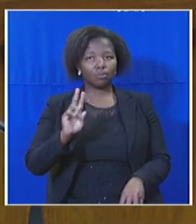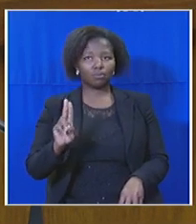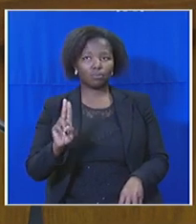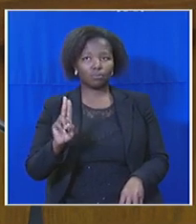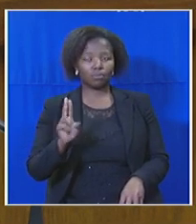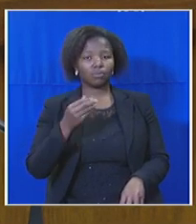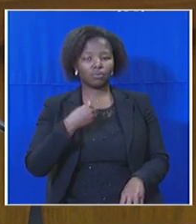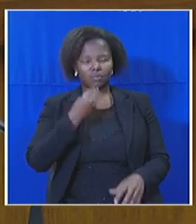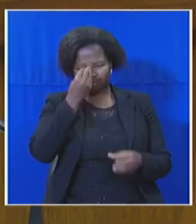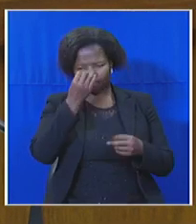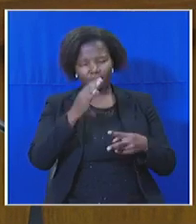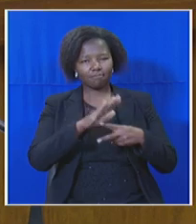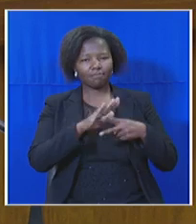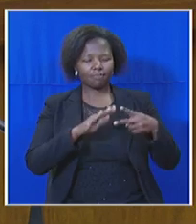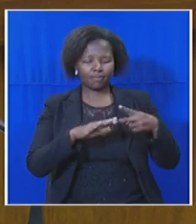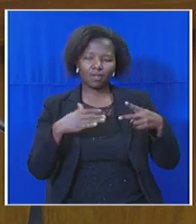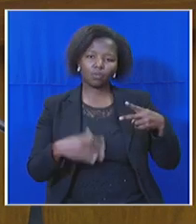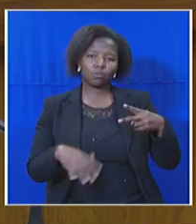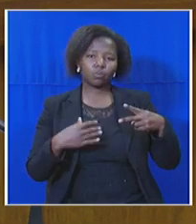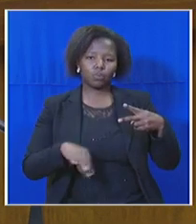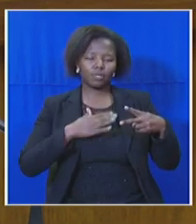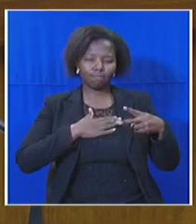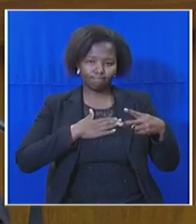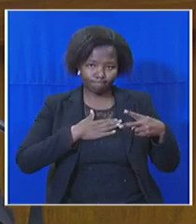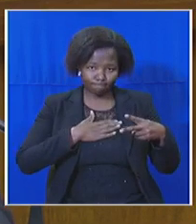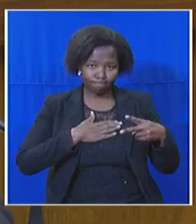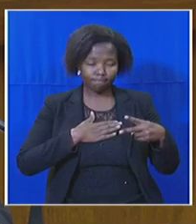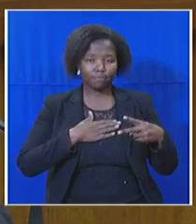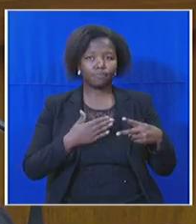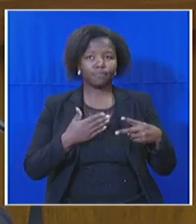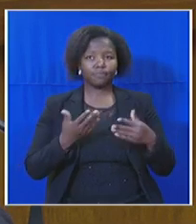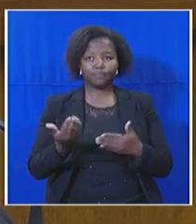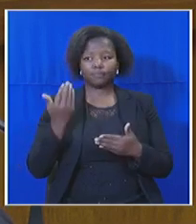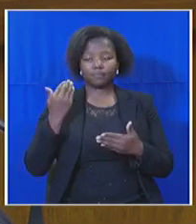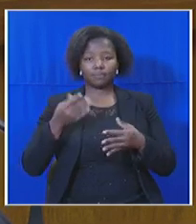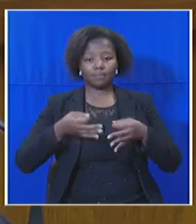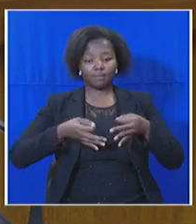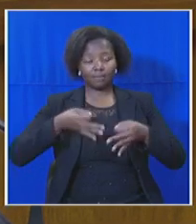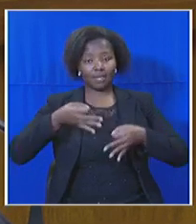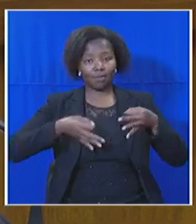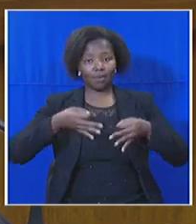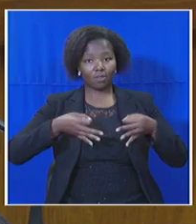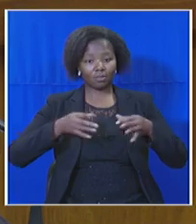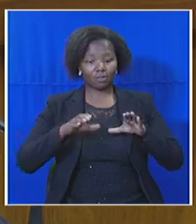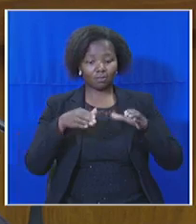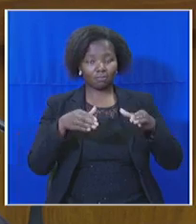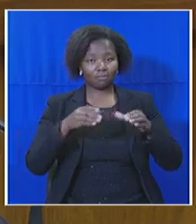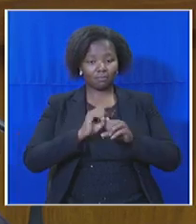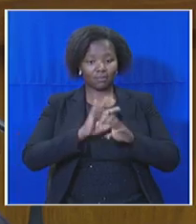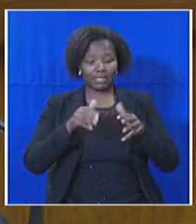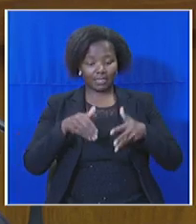two special ones. We together cut our political teeth in Parliament in